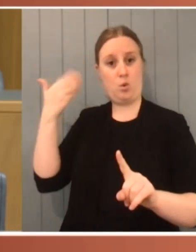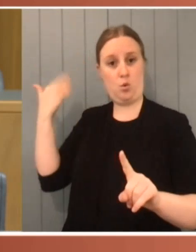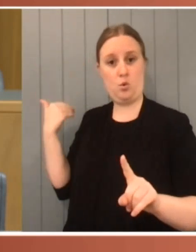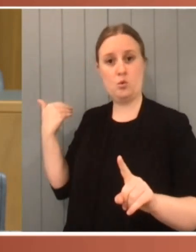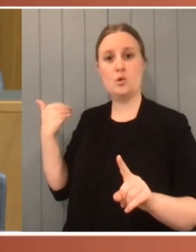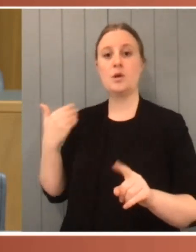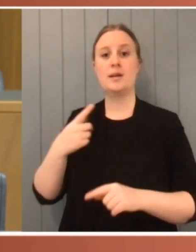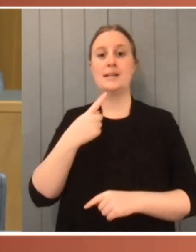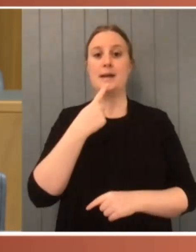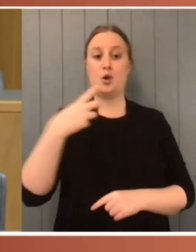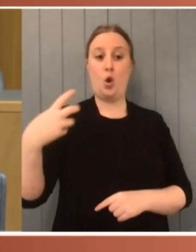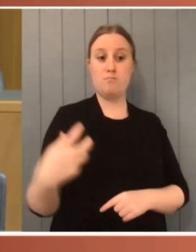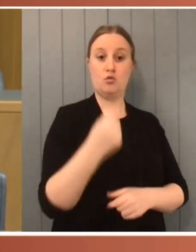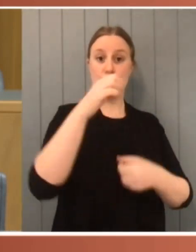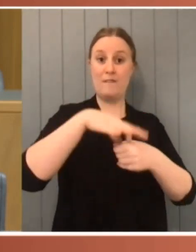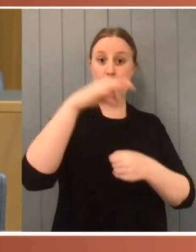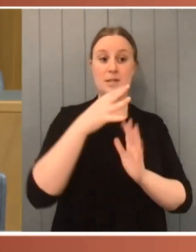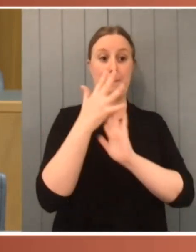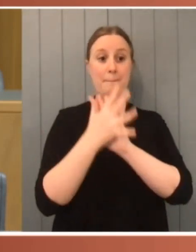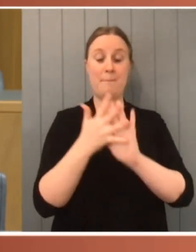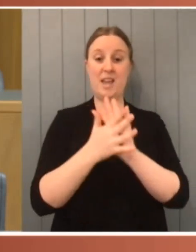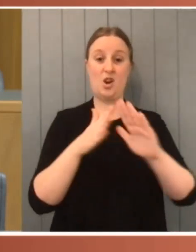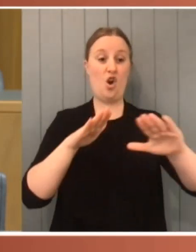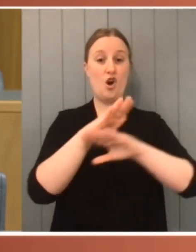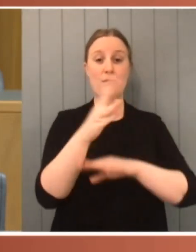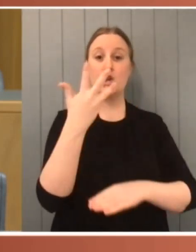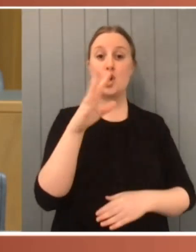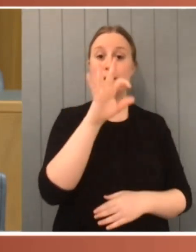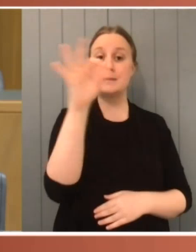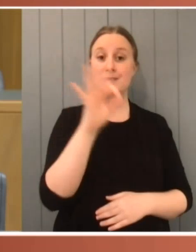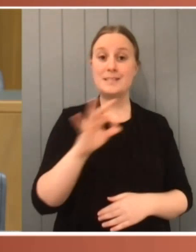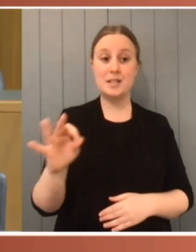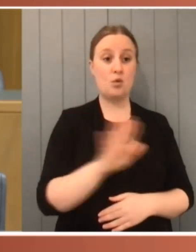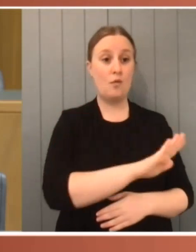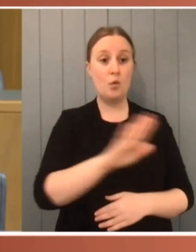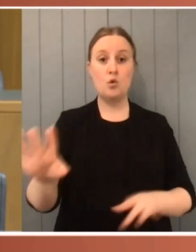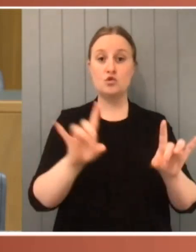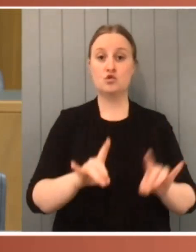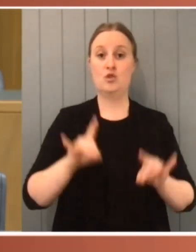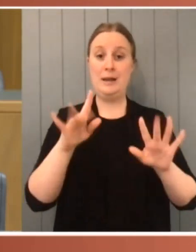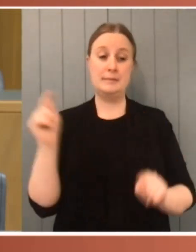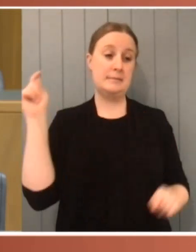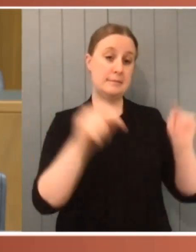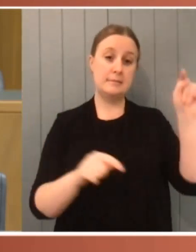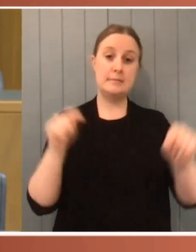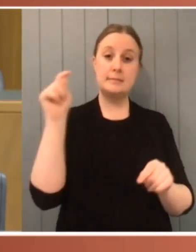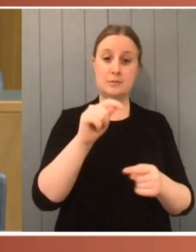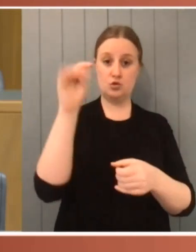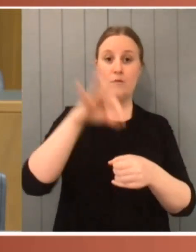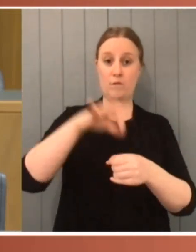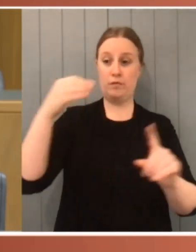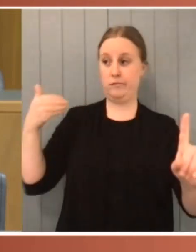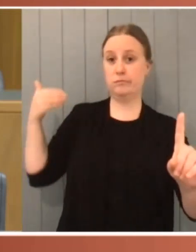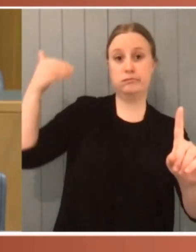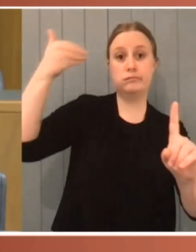at elections above 90% over the past half-century. It is a level of participation